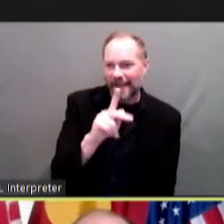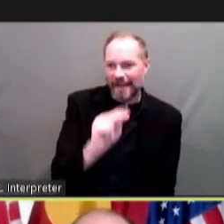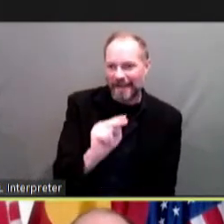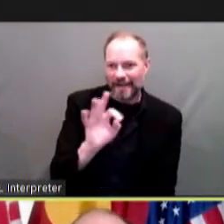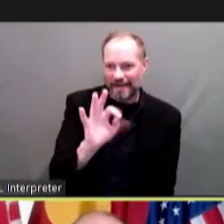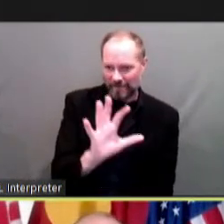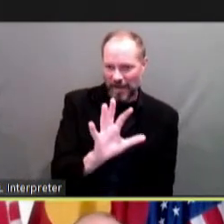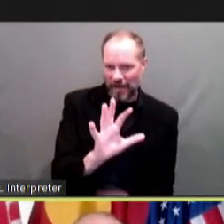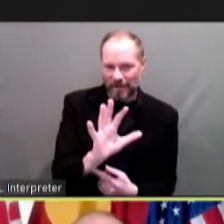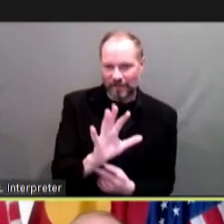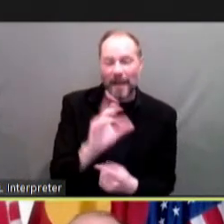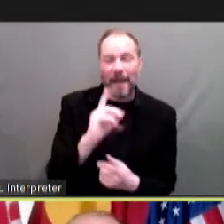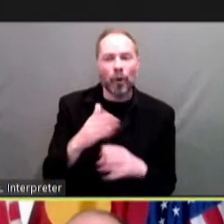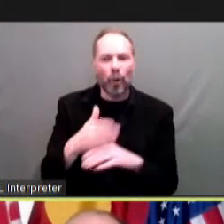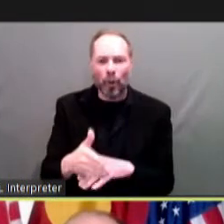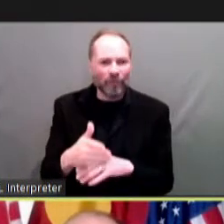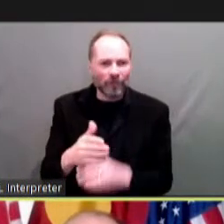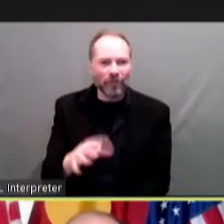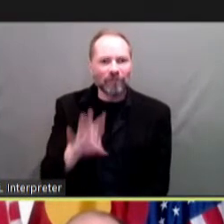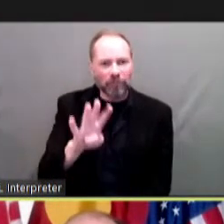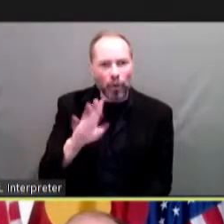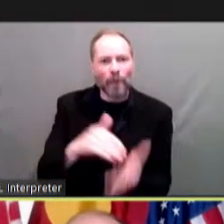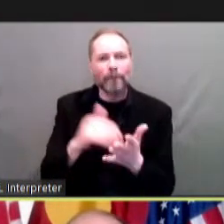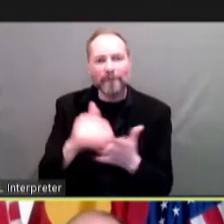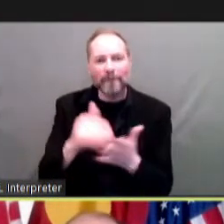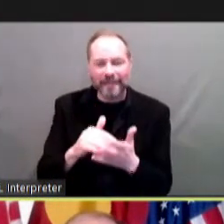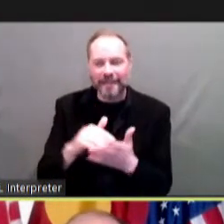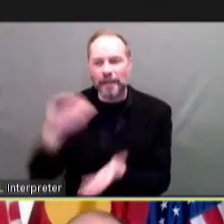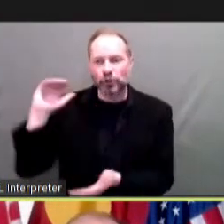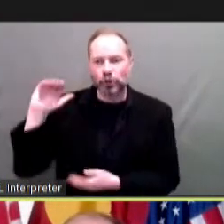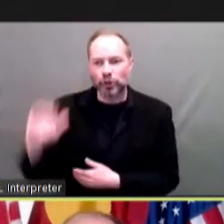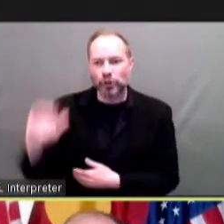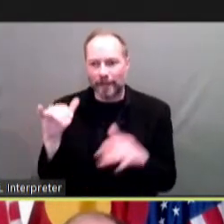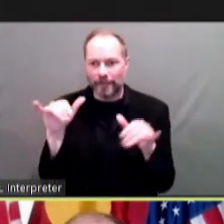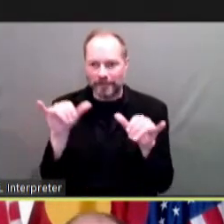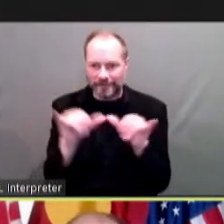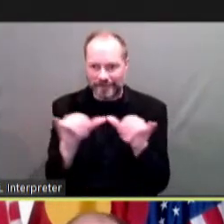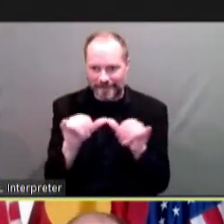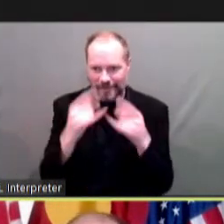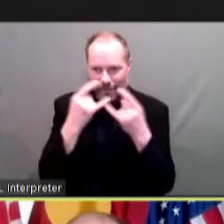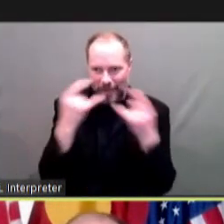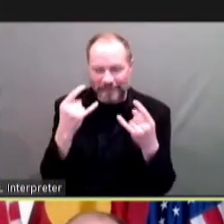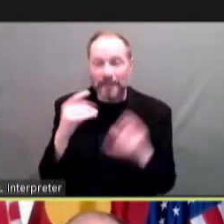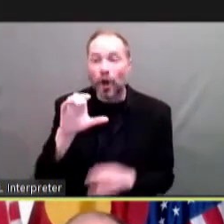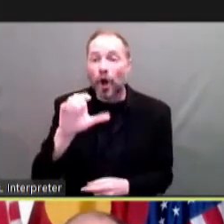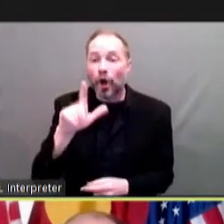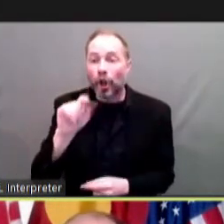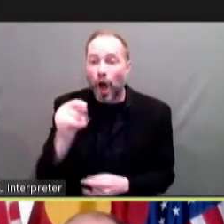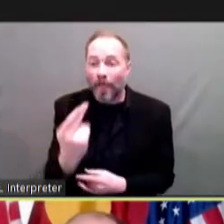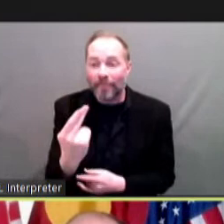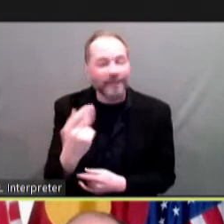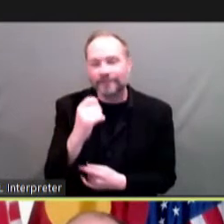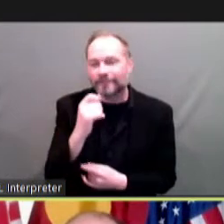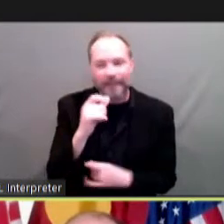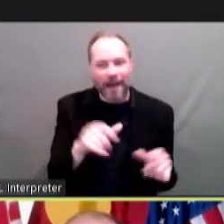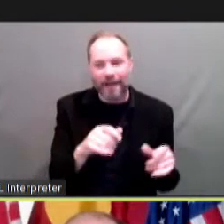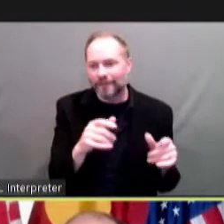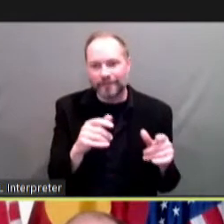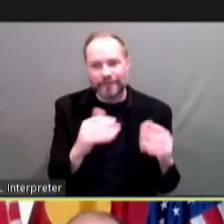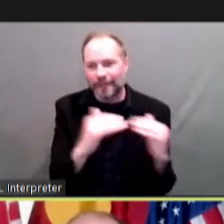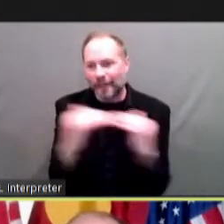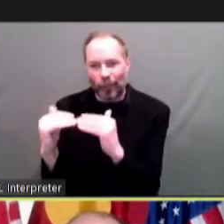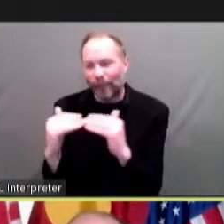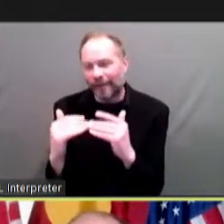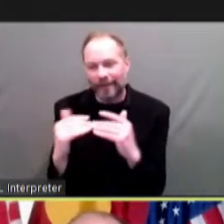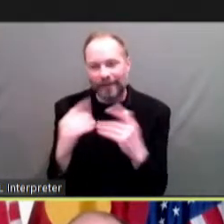million child-sized masks. Cloth masks are simply not as effective as surgical masks. And then, of course, the